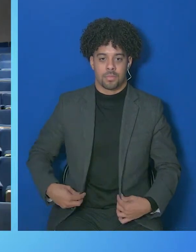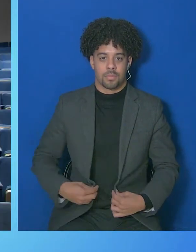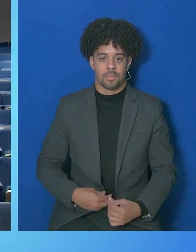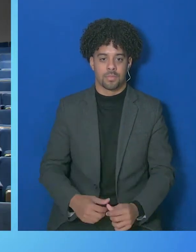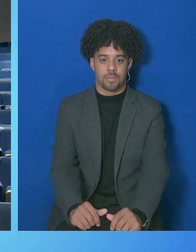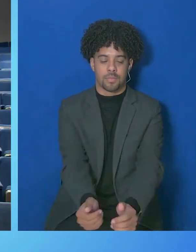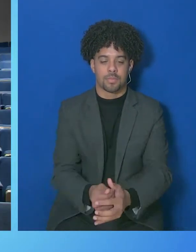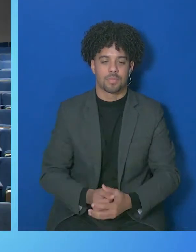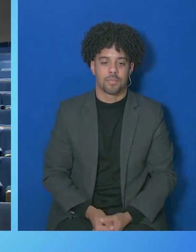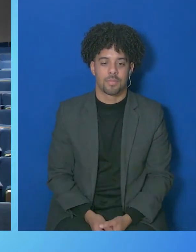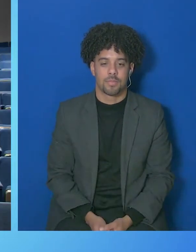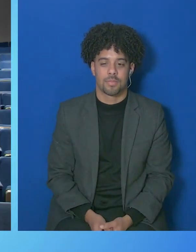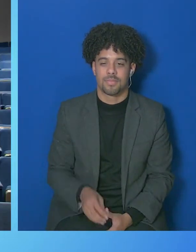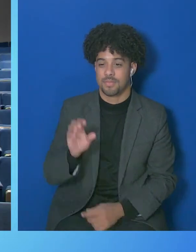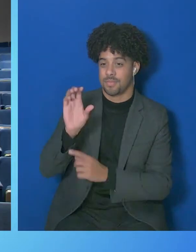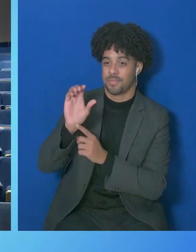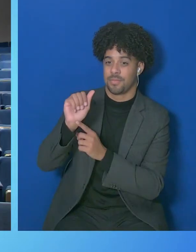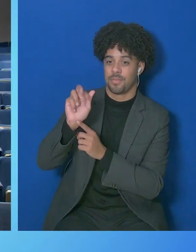Hello there.